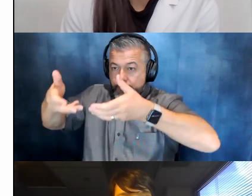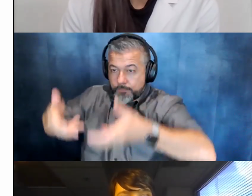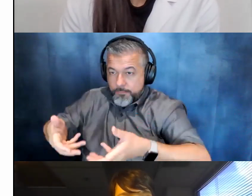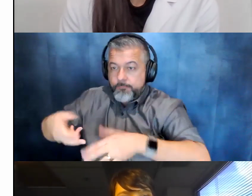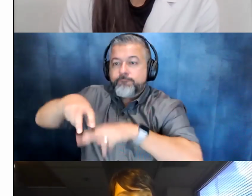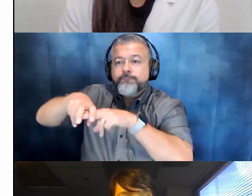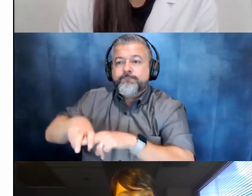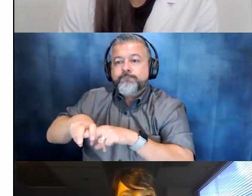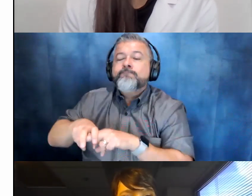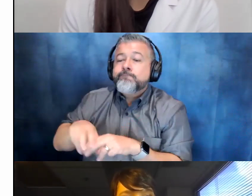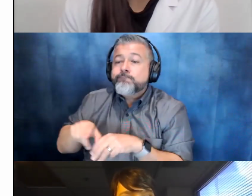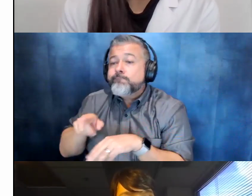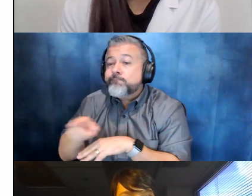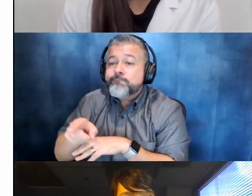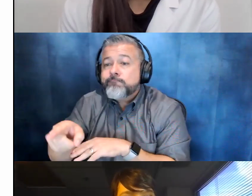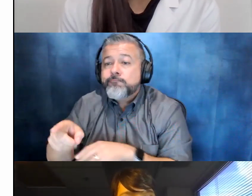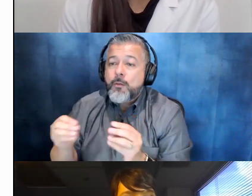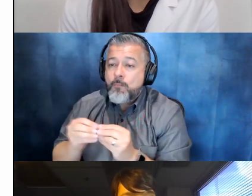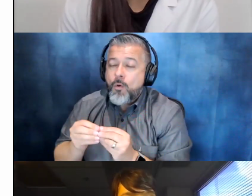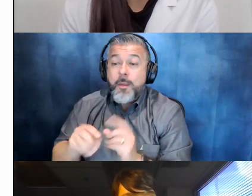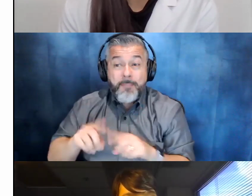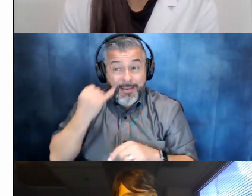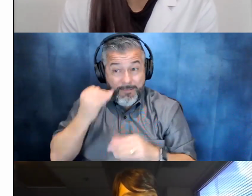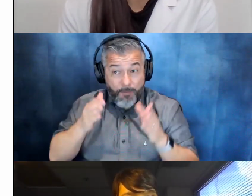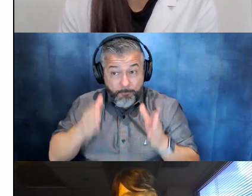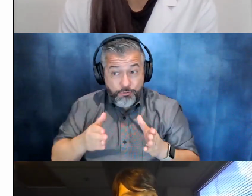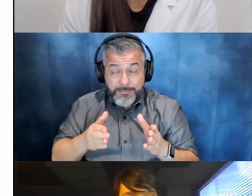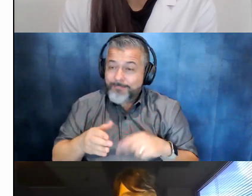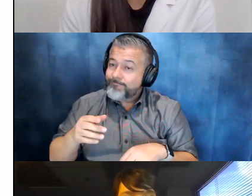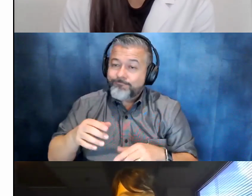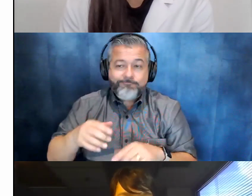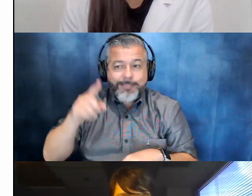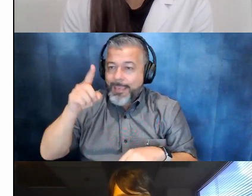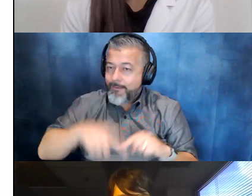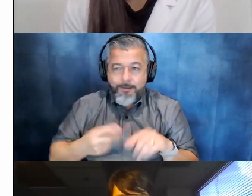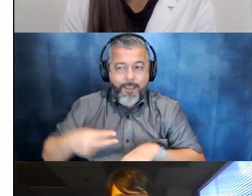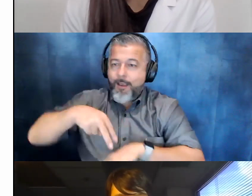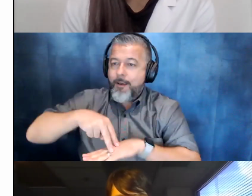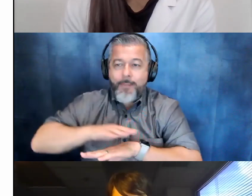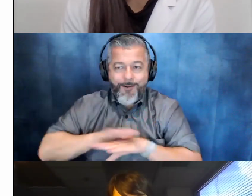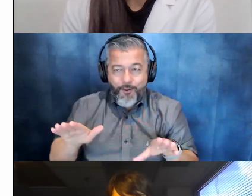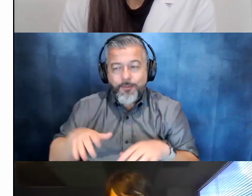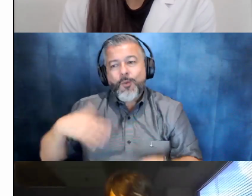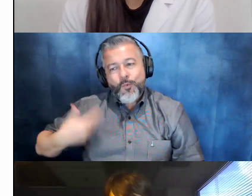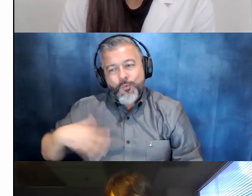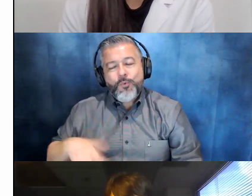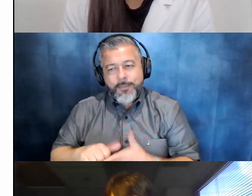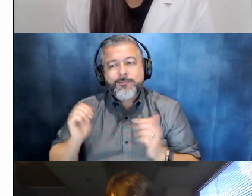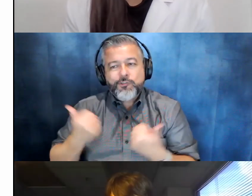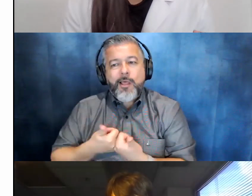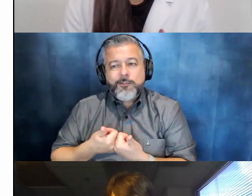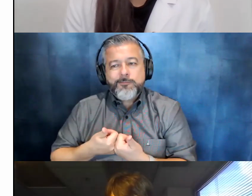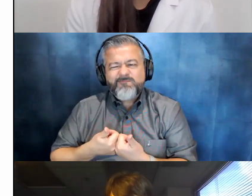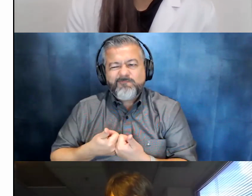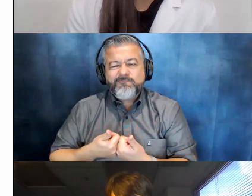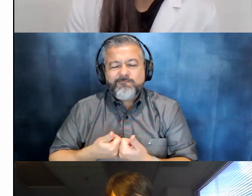mobility. If a person is completely bedbound and absolutely cannot get up, that's really difficult. You know, ideally we'd